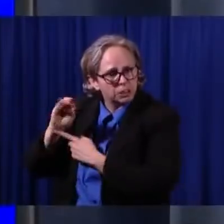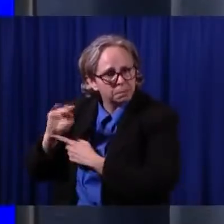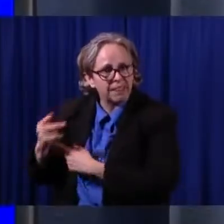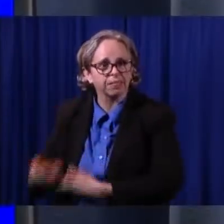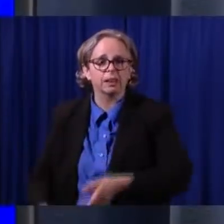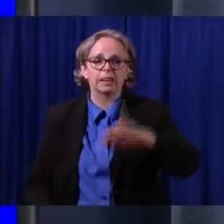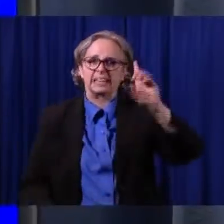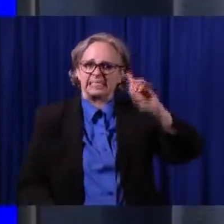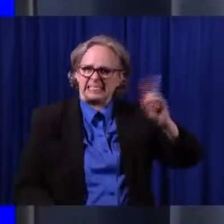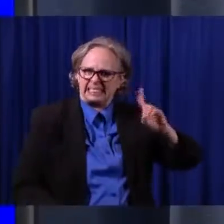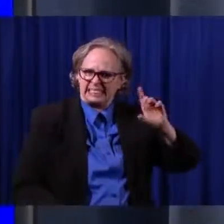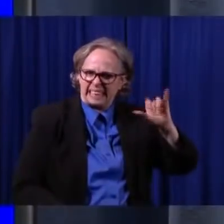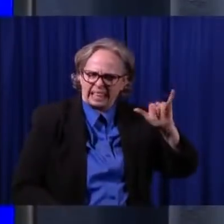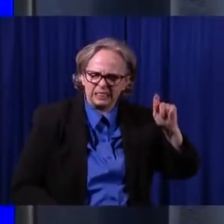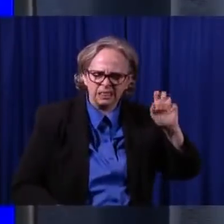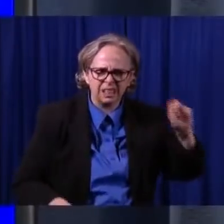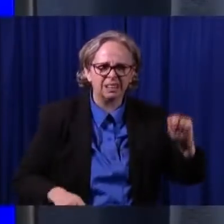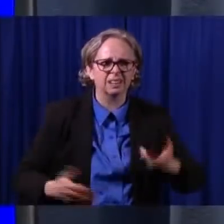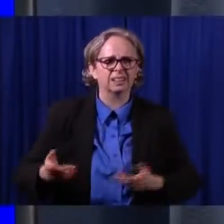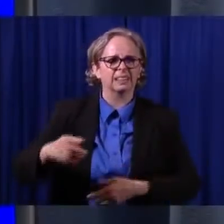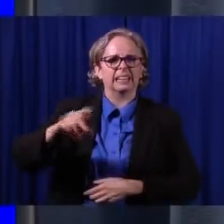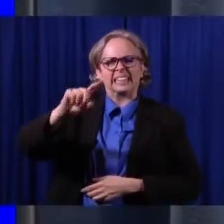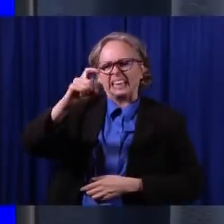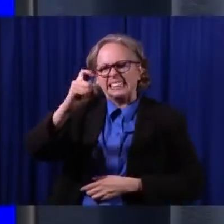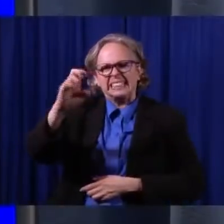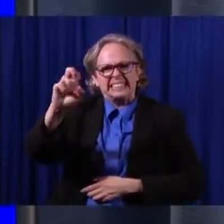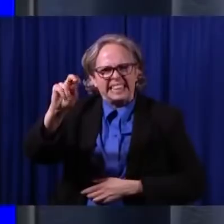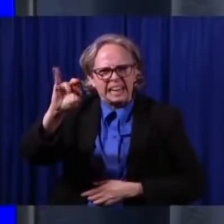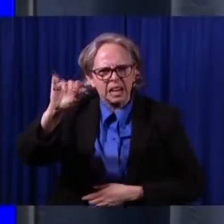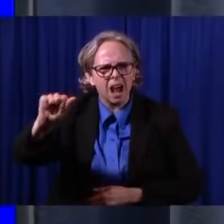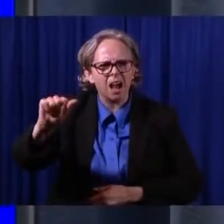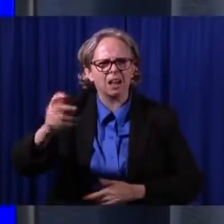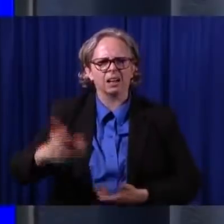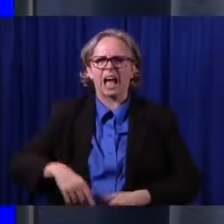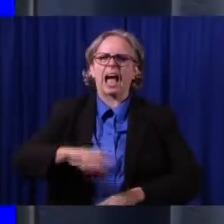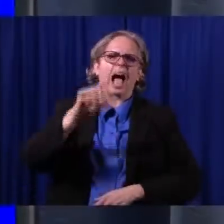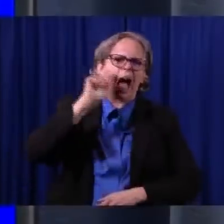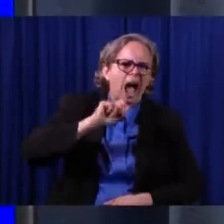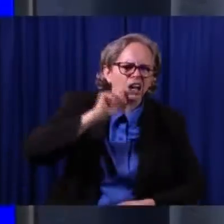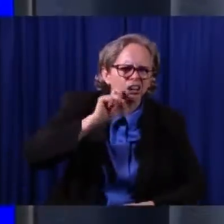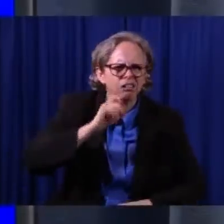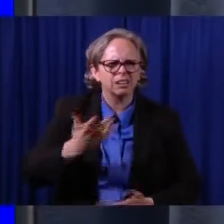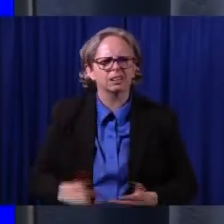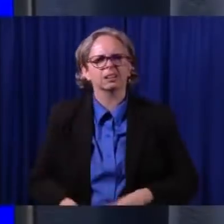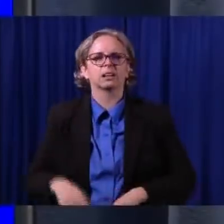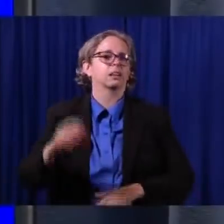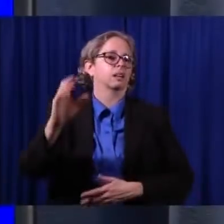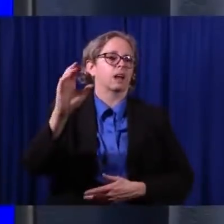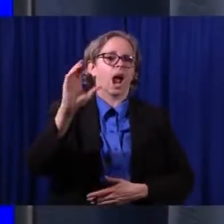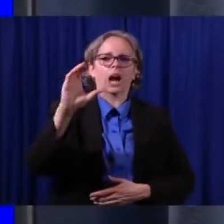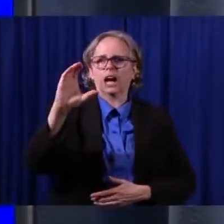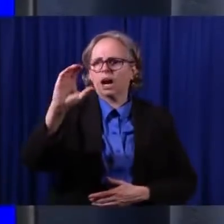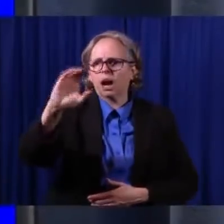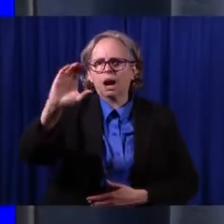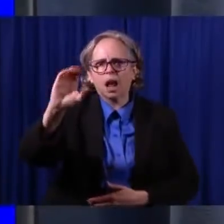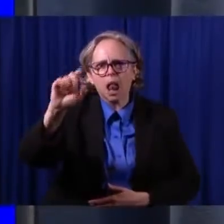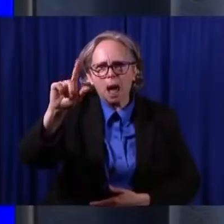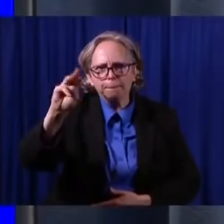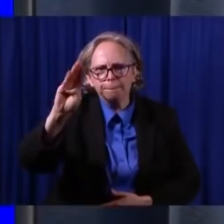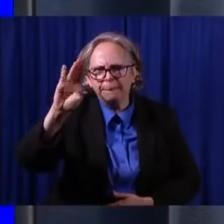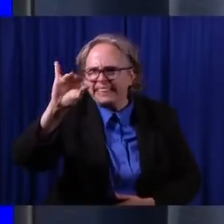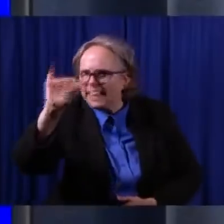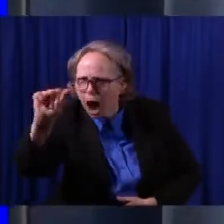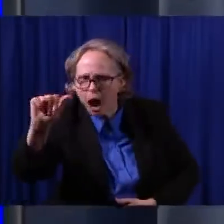Columbiana, and in Akron. And we'll have those. We'll try to give you the notice on this press conference,